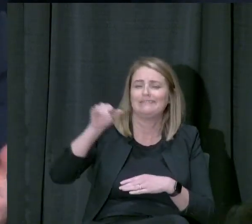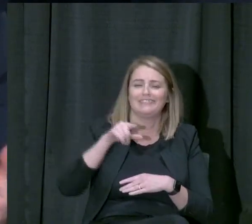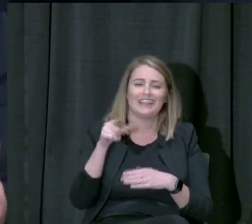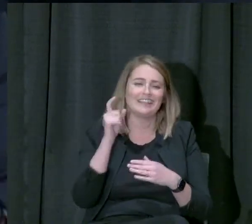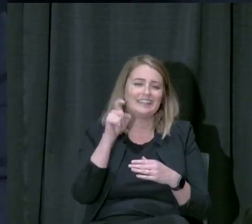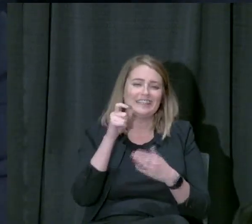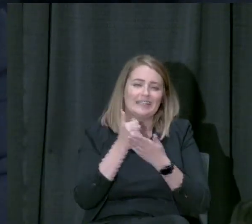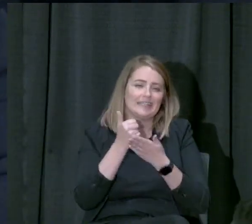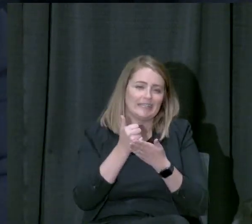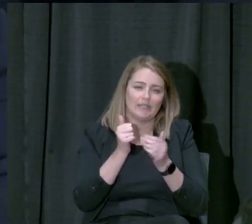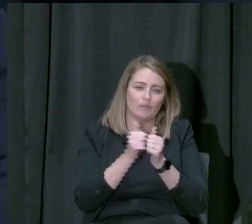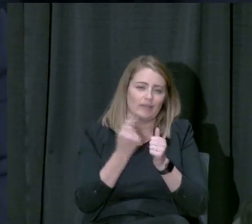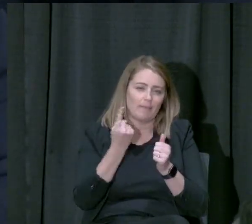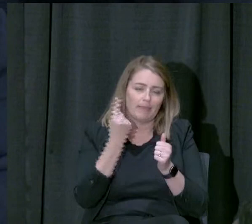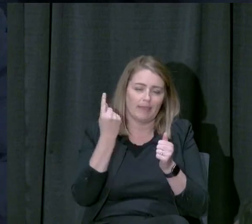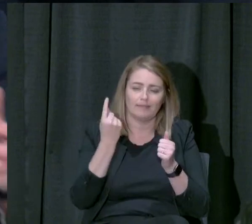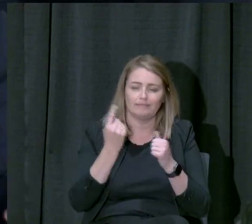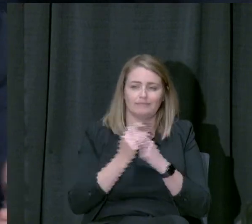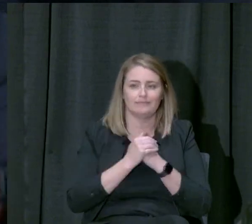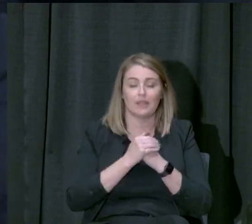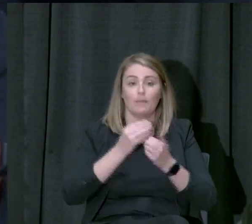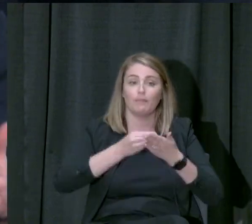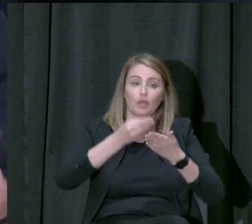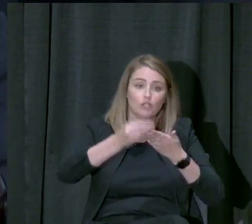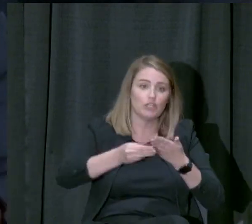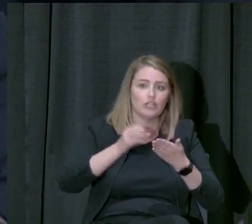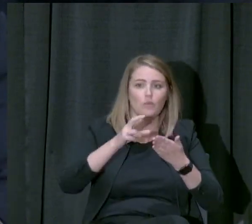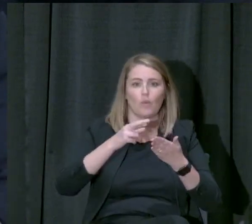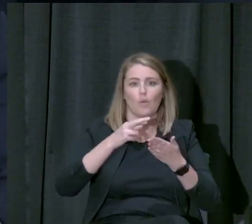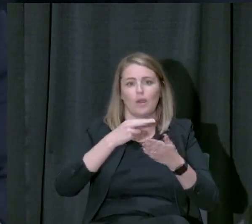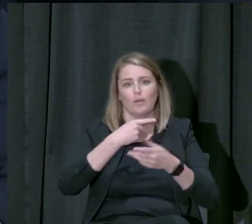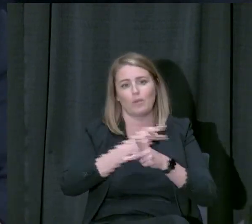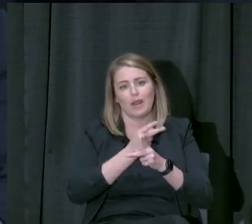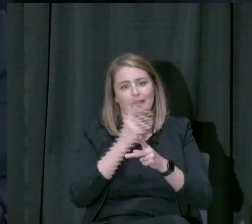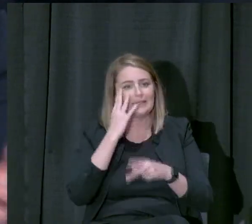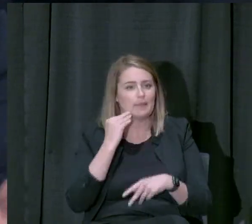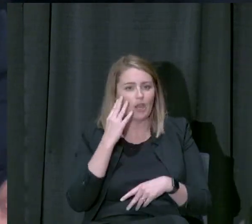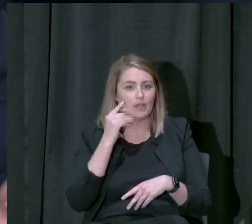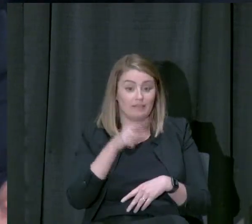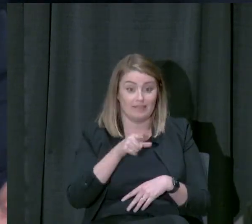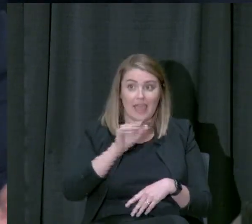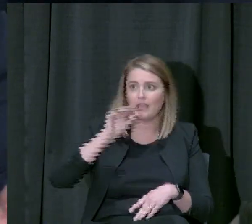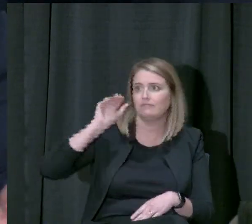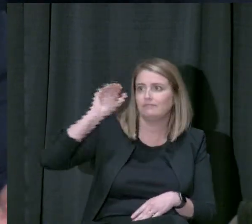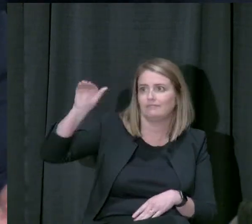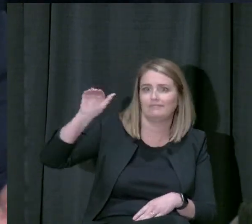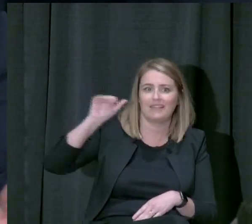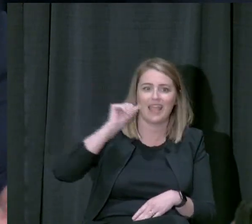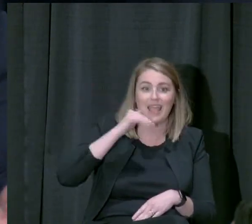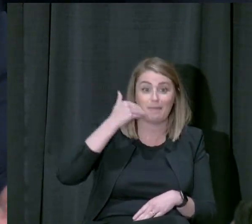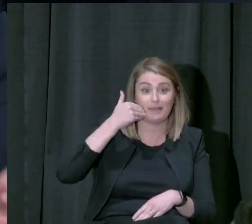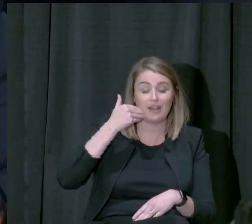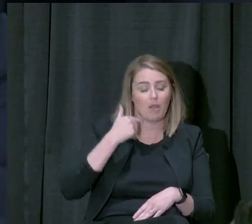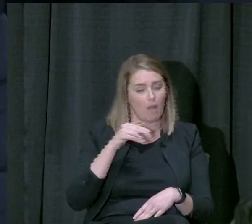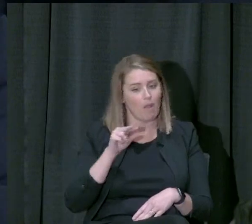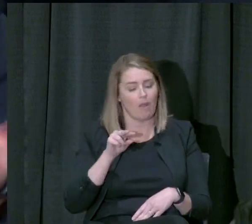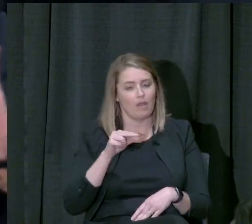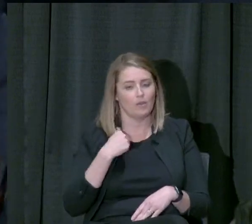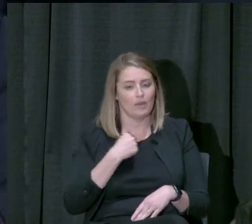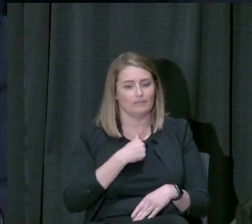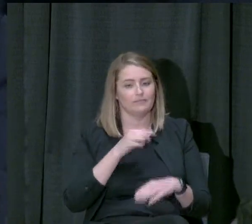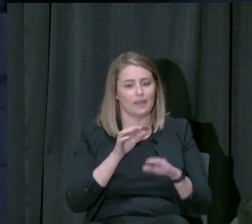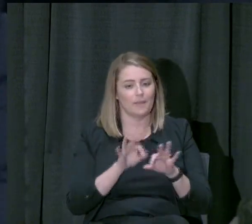particular assistance with a purchase, a product experience. And we found that to be a very important way in which we